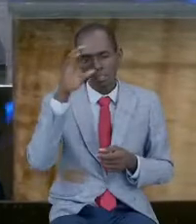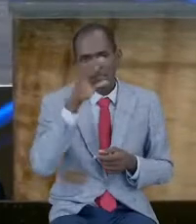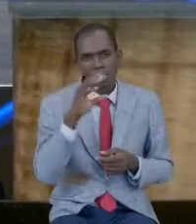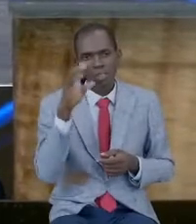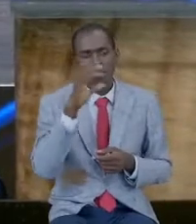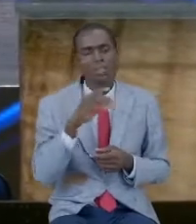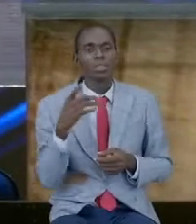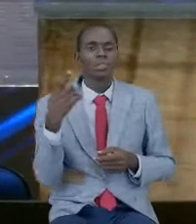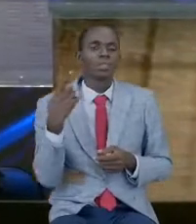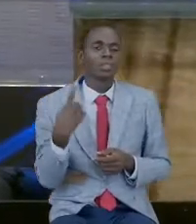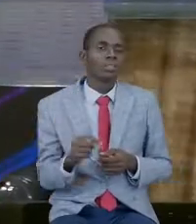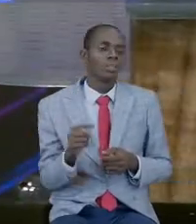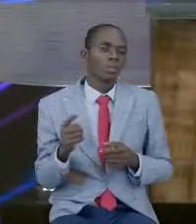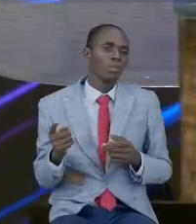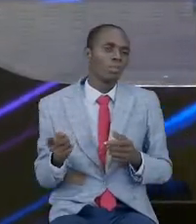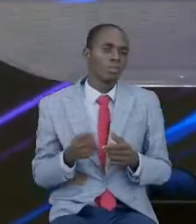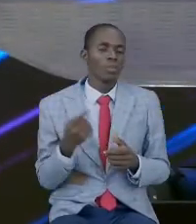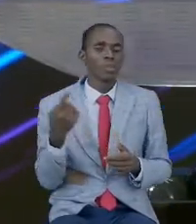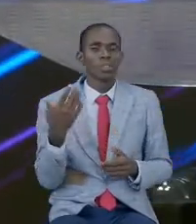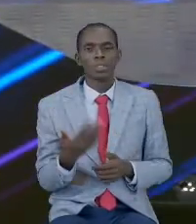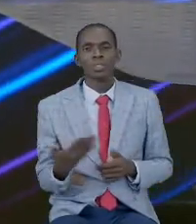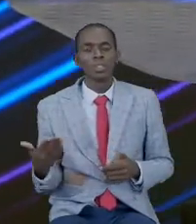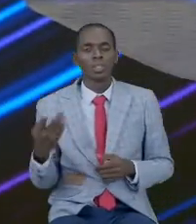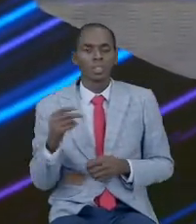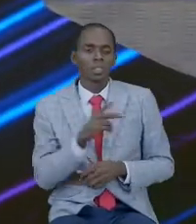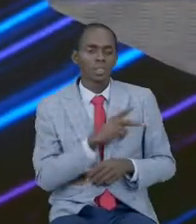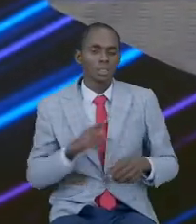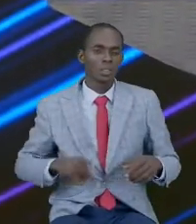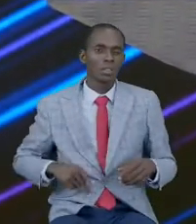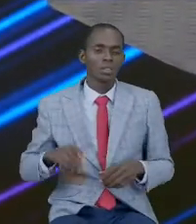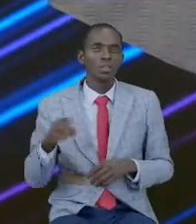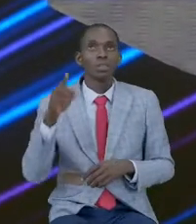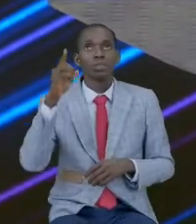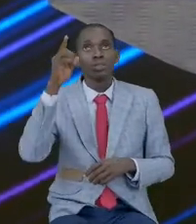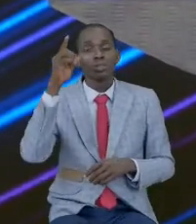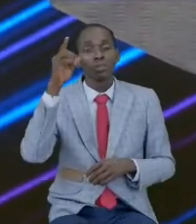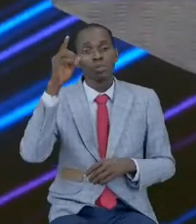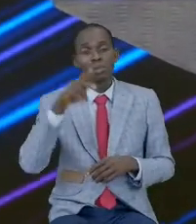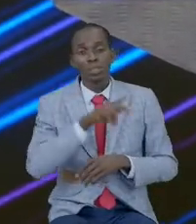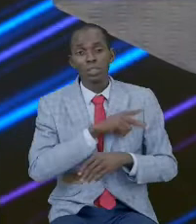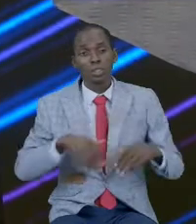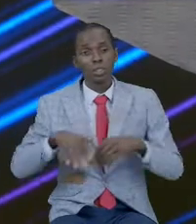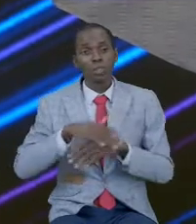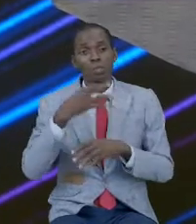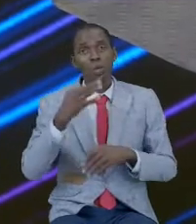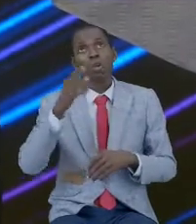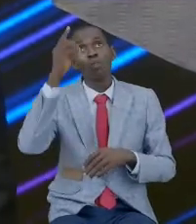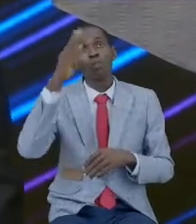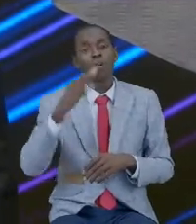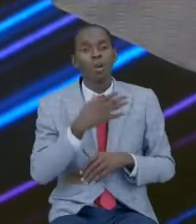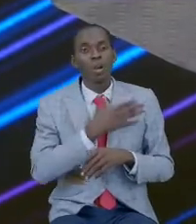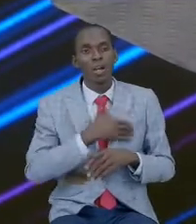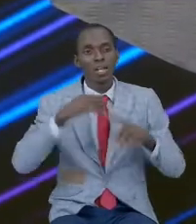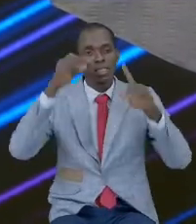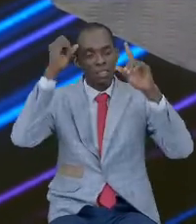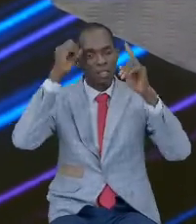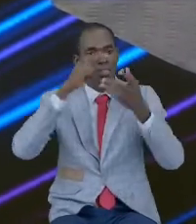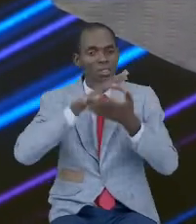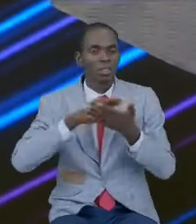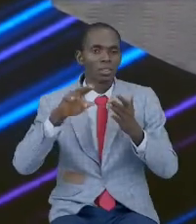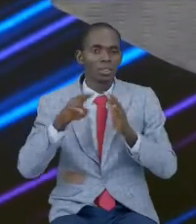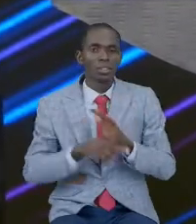the first thing, the kingdom of God and its righteousness, leaving all those other things